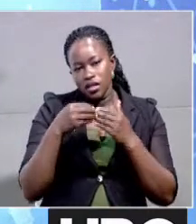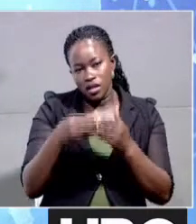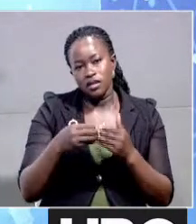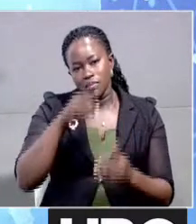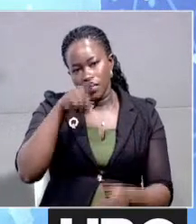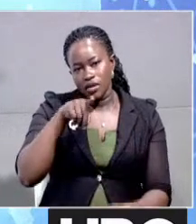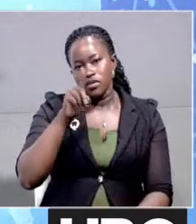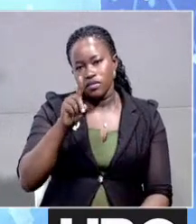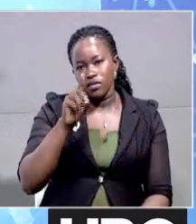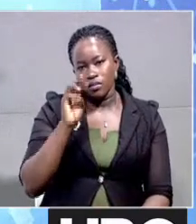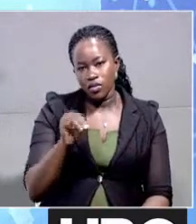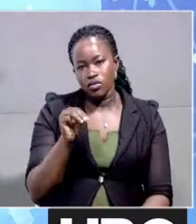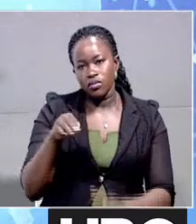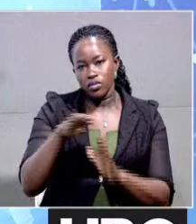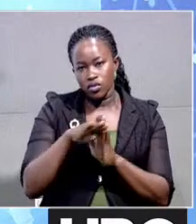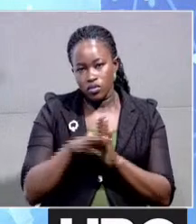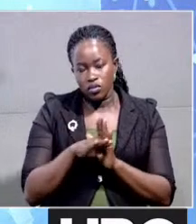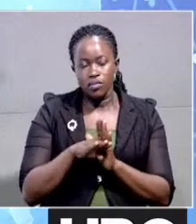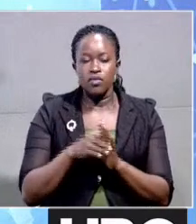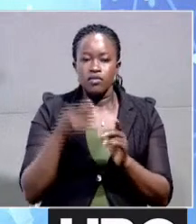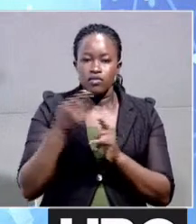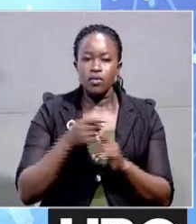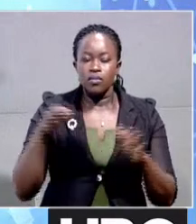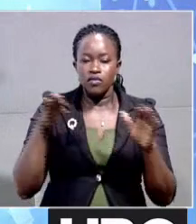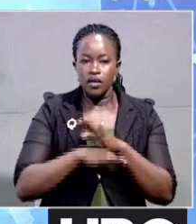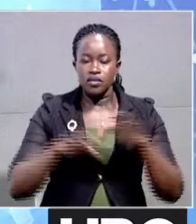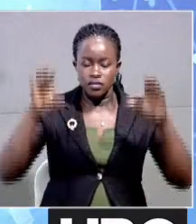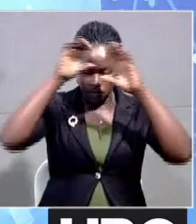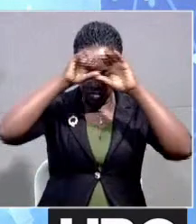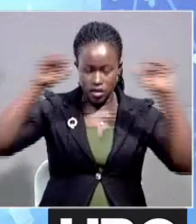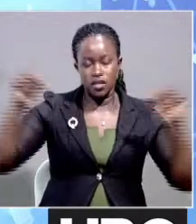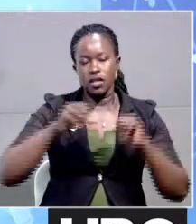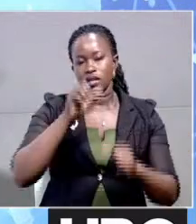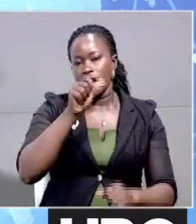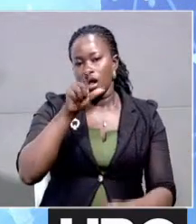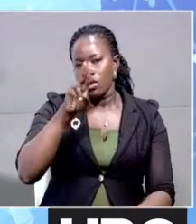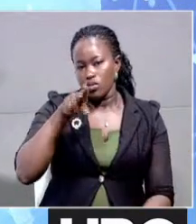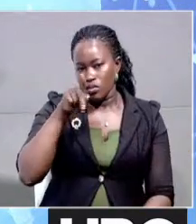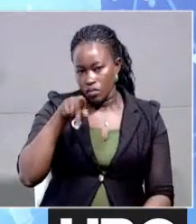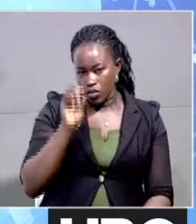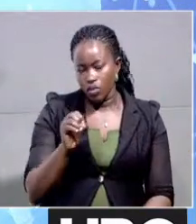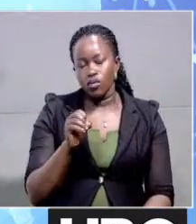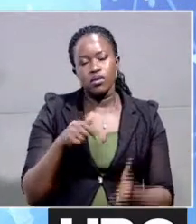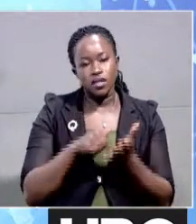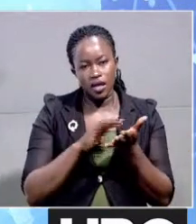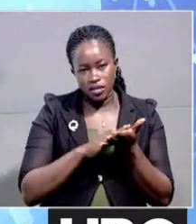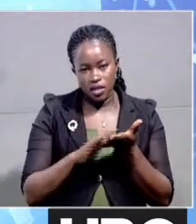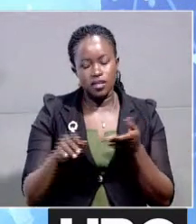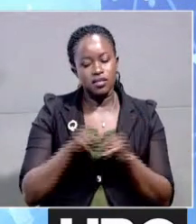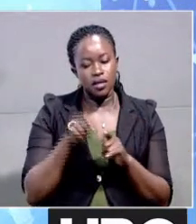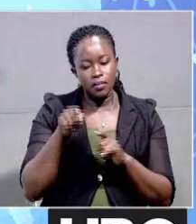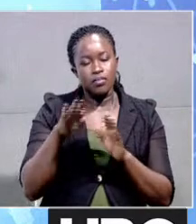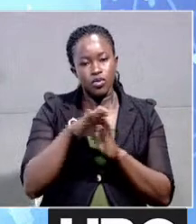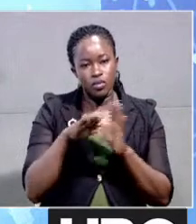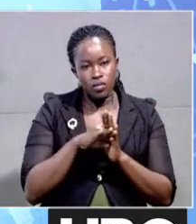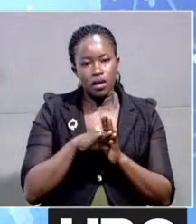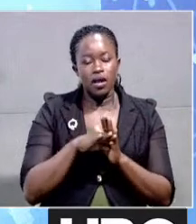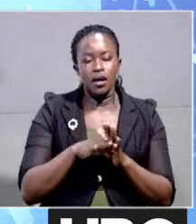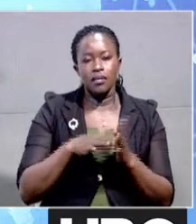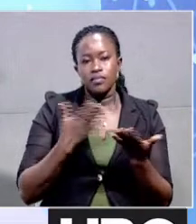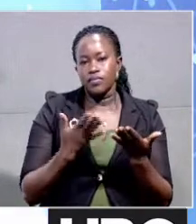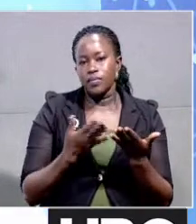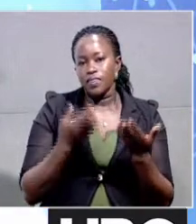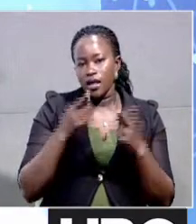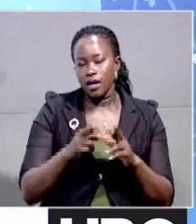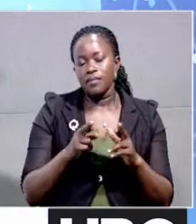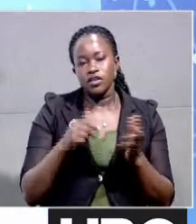program by Vice President Jessica Alupo on Thursday. And we should remind you that this event was scheduled for Tuesday this week, but